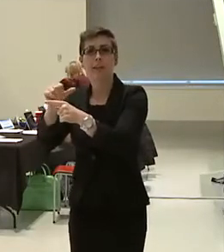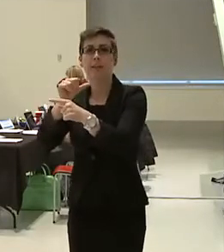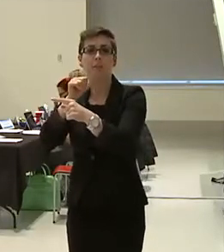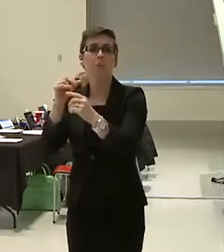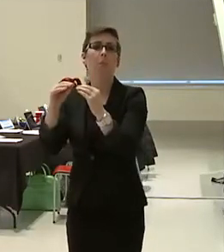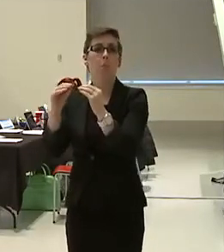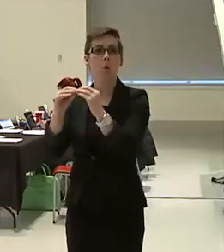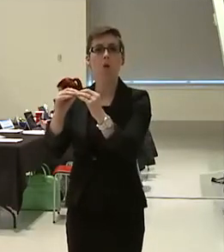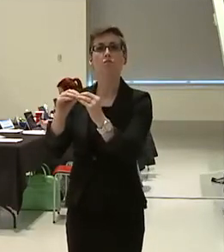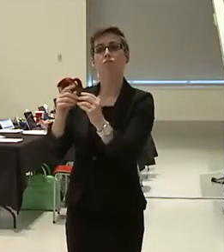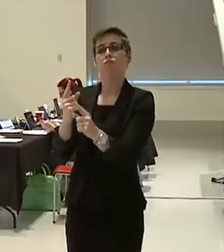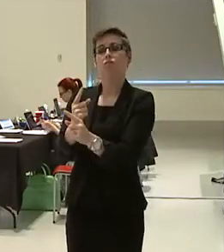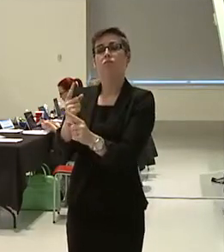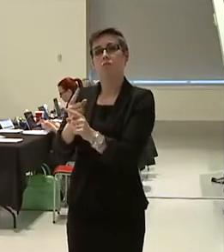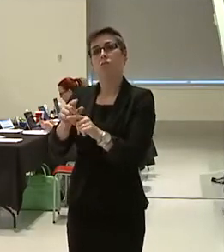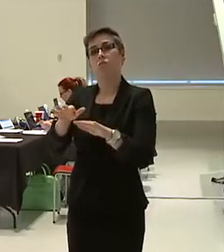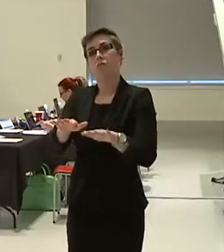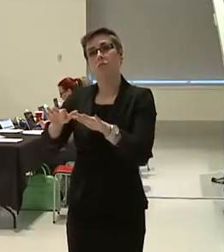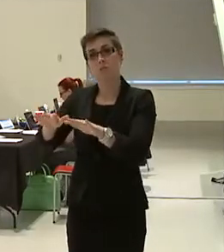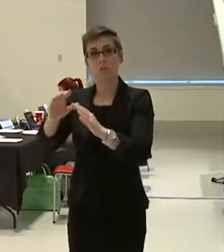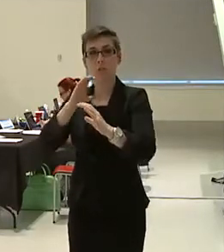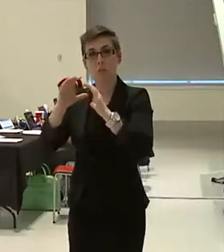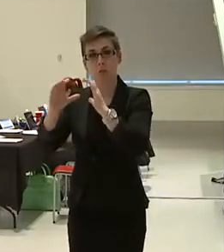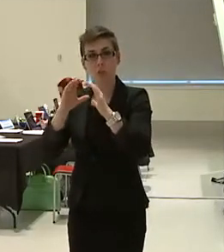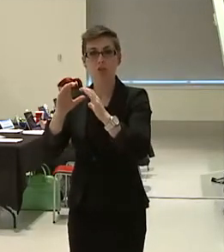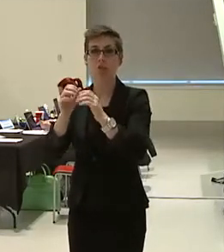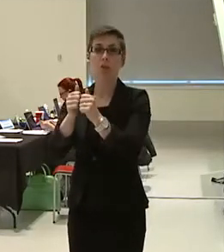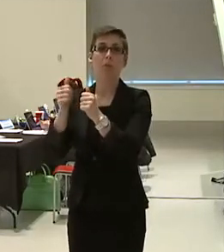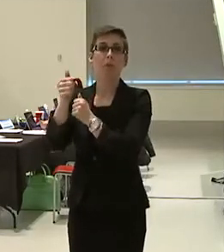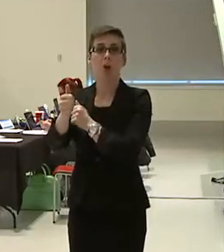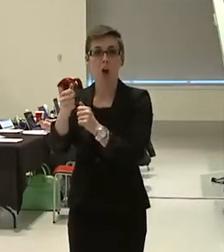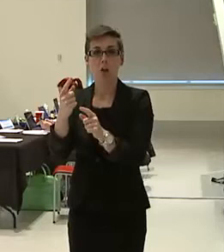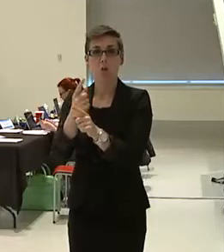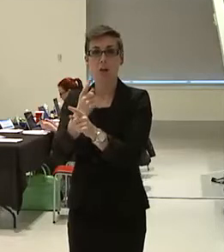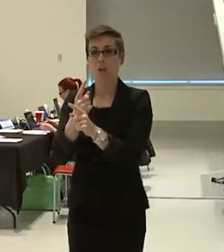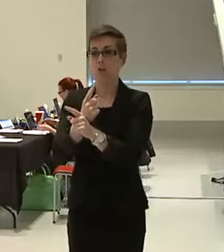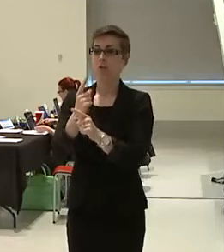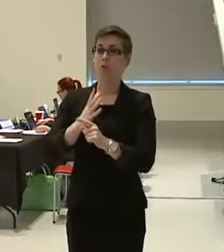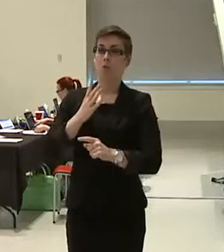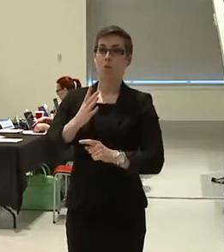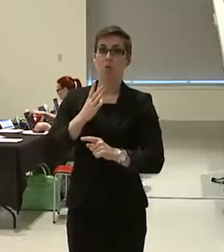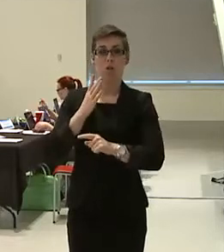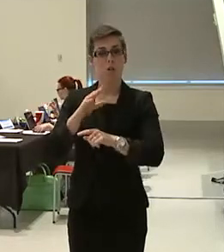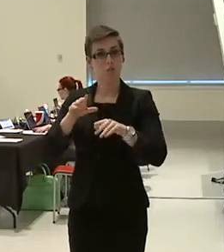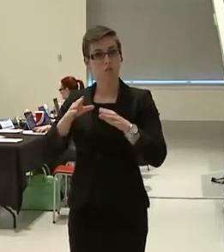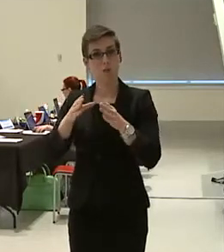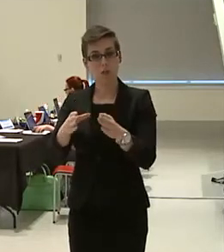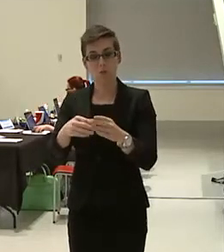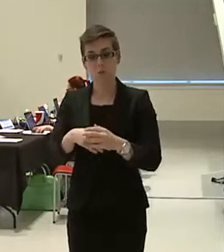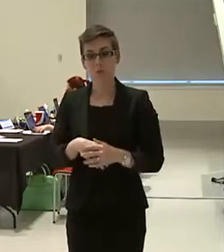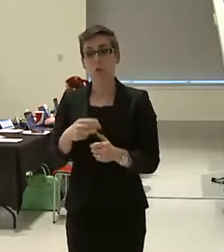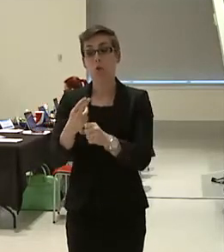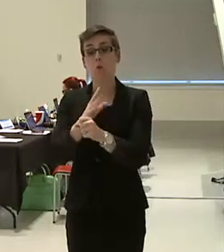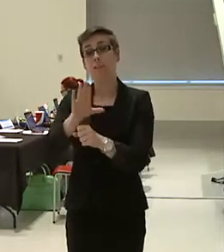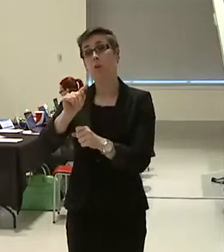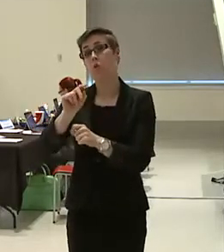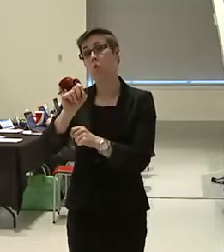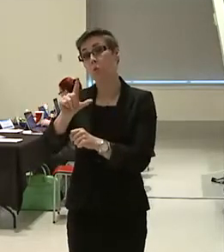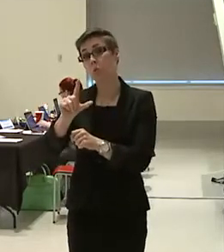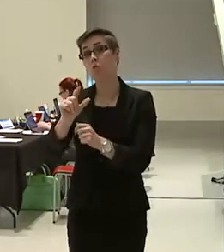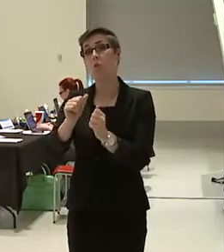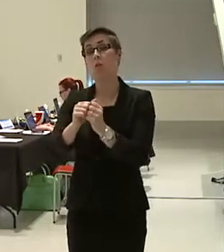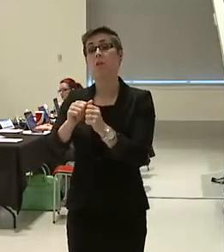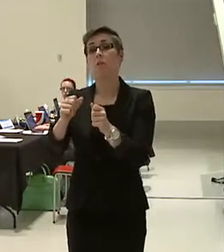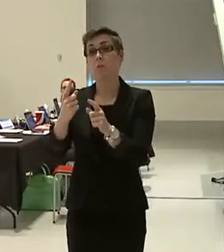reach beyond online platforms and into face-to-face interactions. By using these tools thoughtfully,